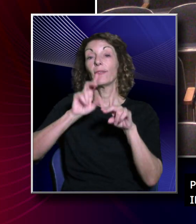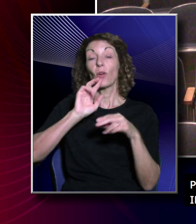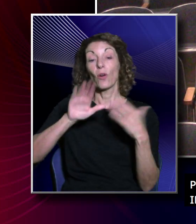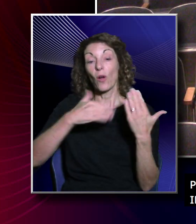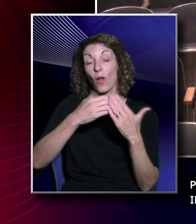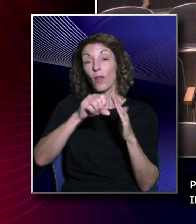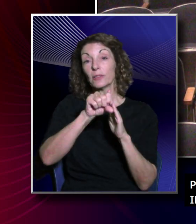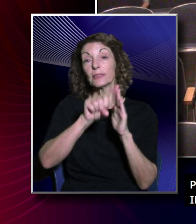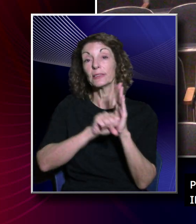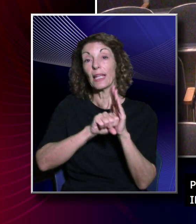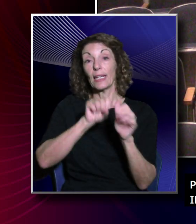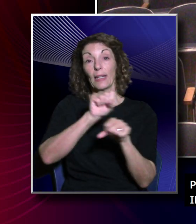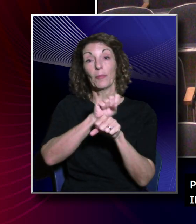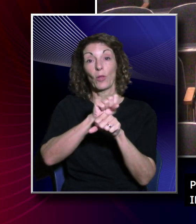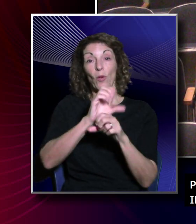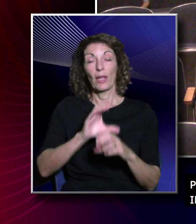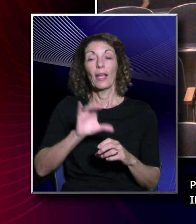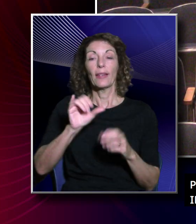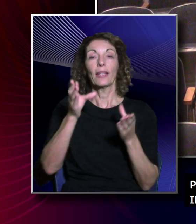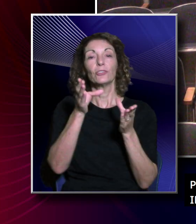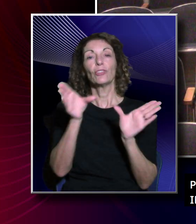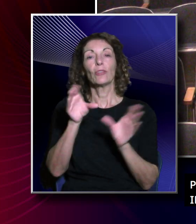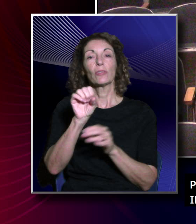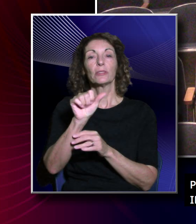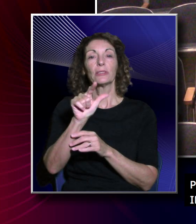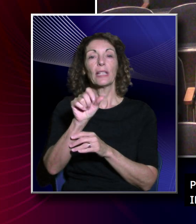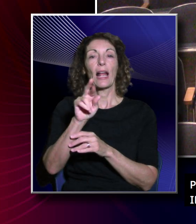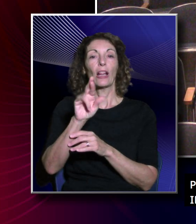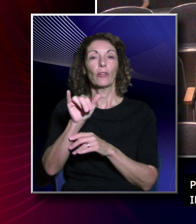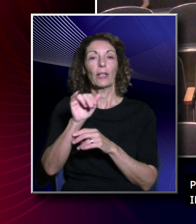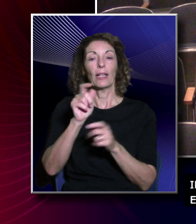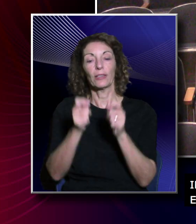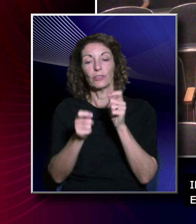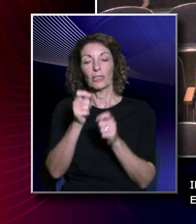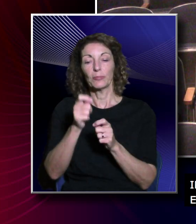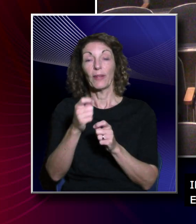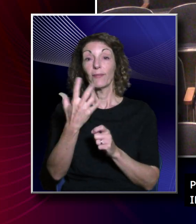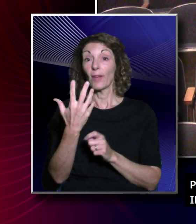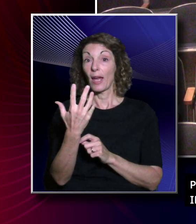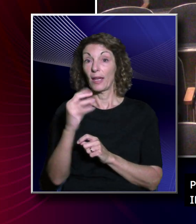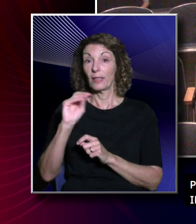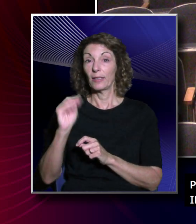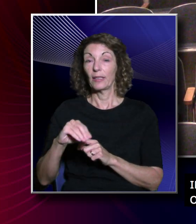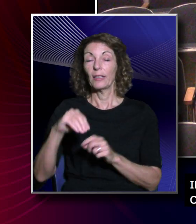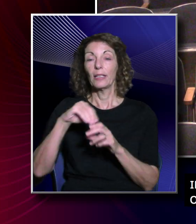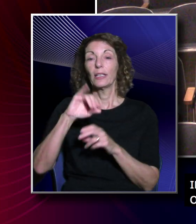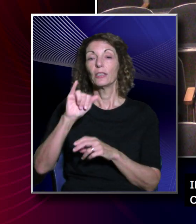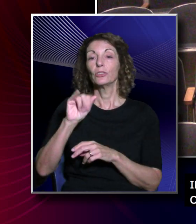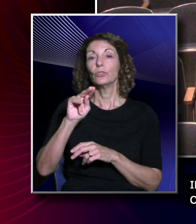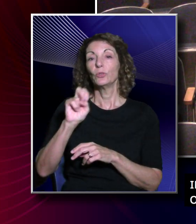the general salary adjustment of 5% in June of 2013.